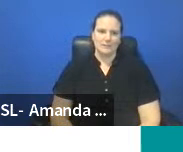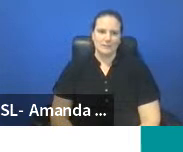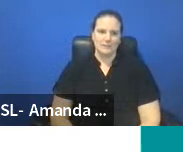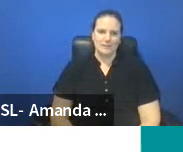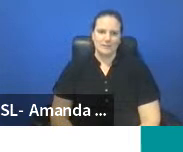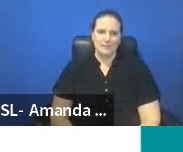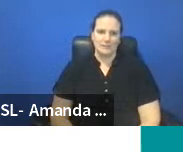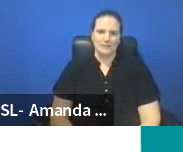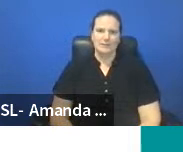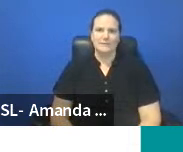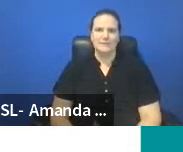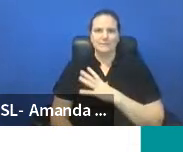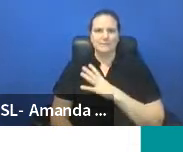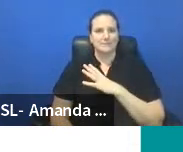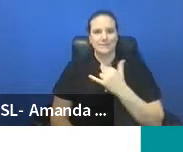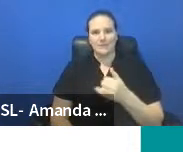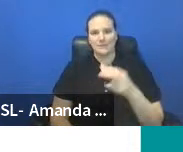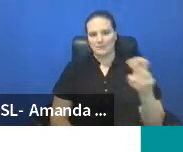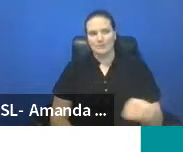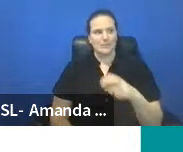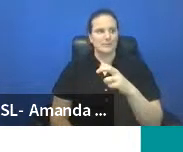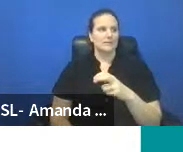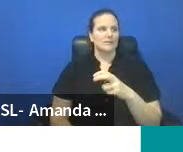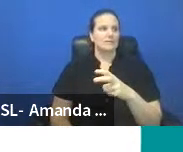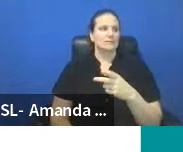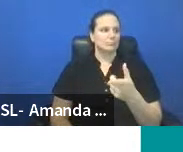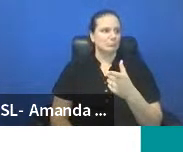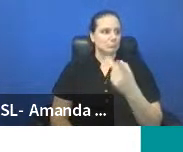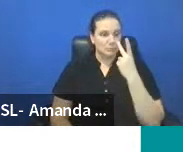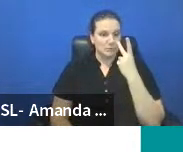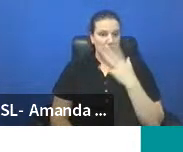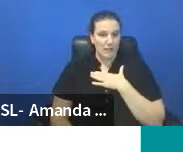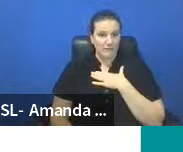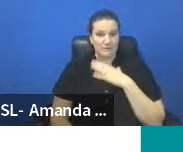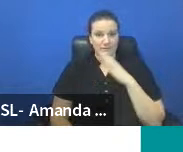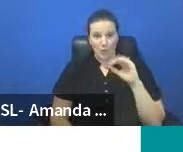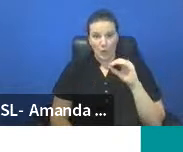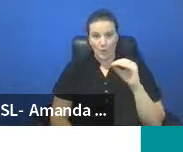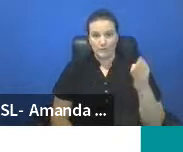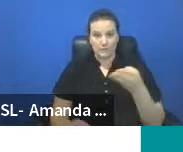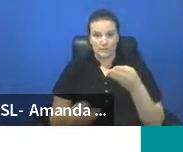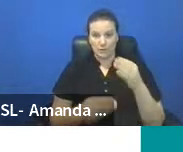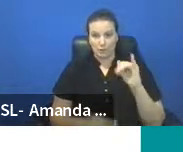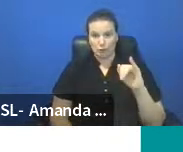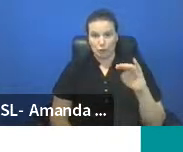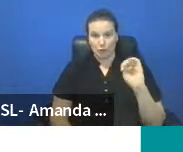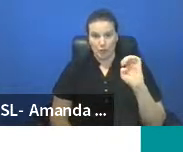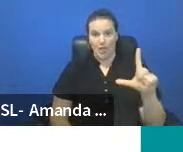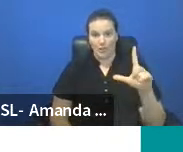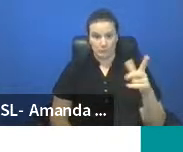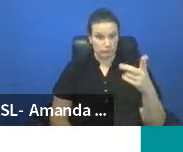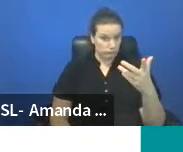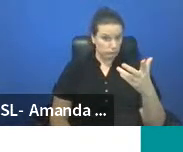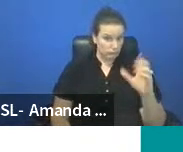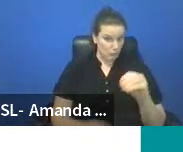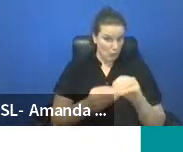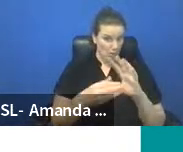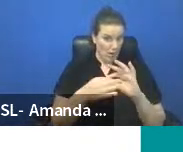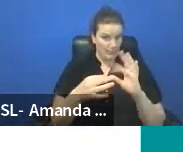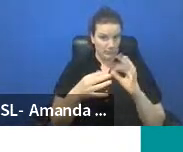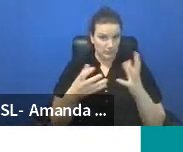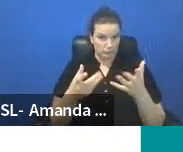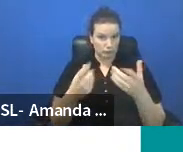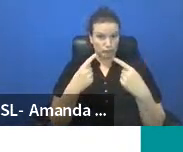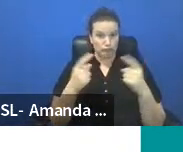I'm going to pass it on over to see if my co-facilitator, Johnell, if you have any other comments you want to